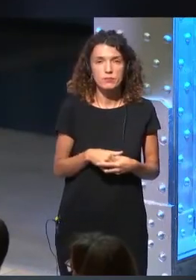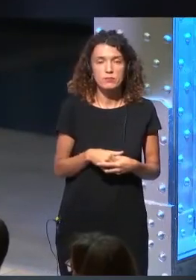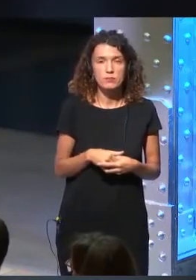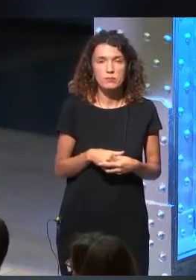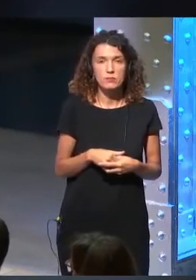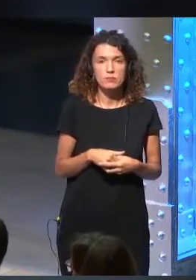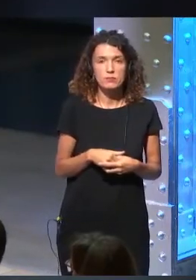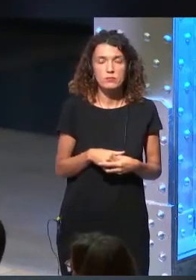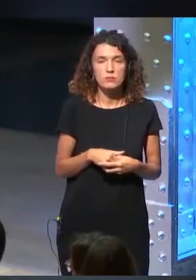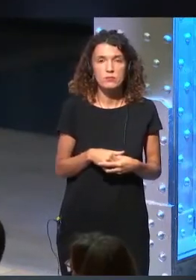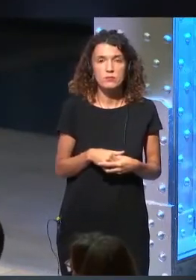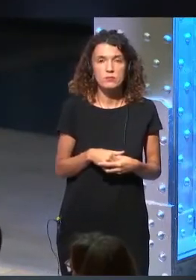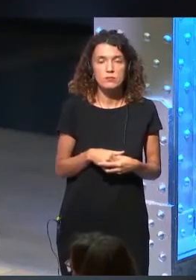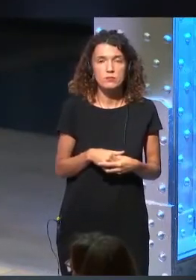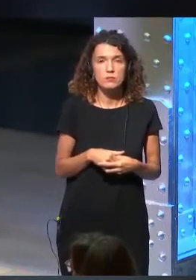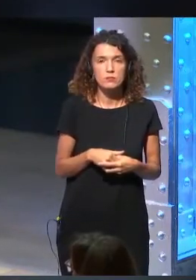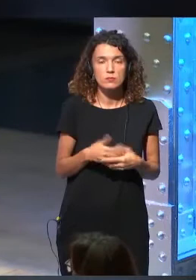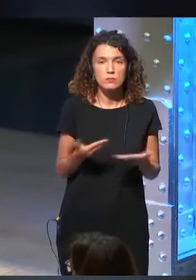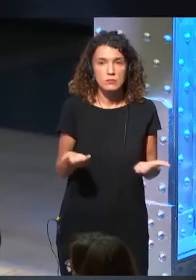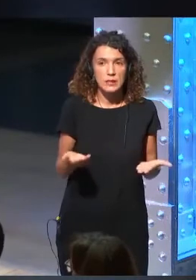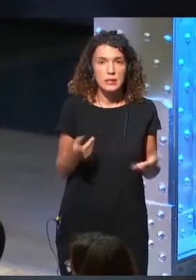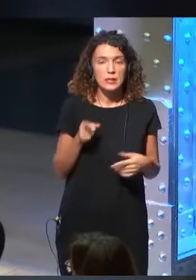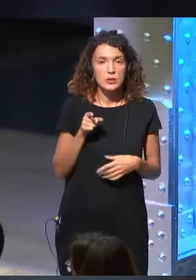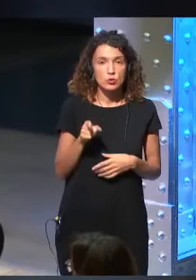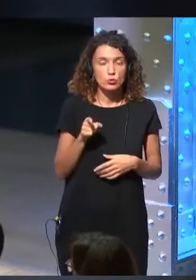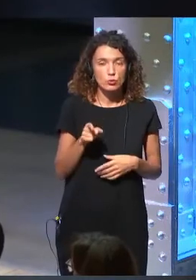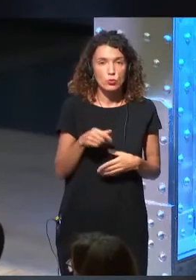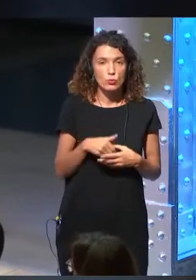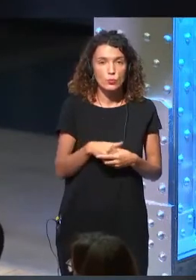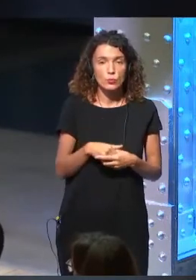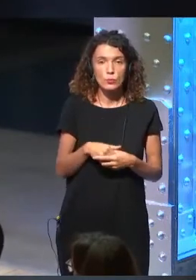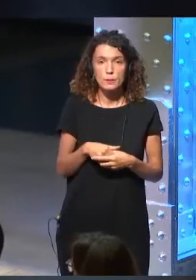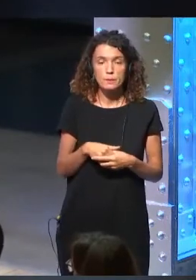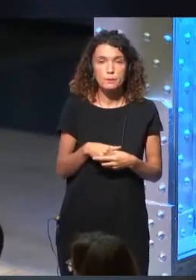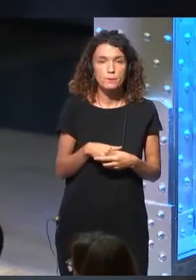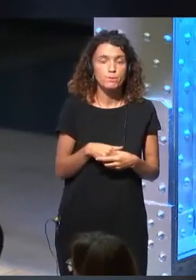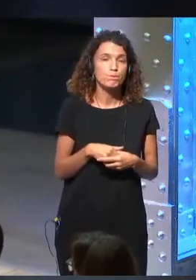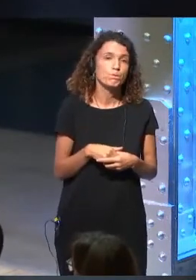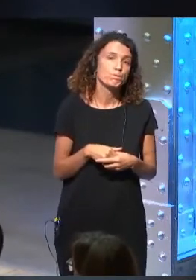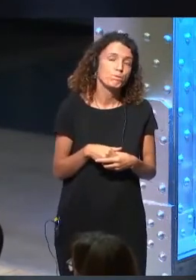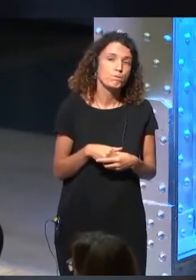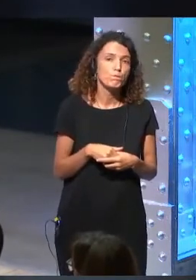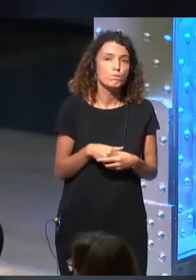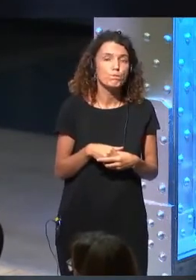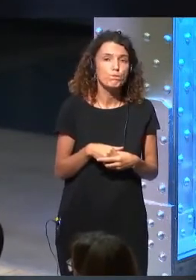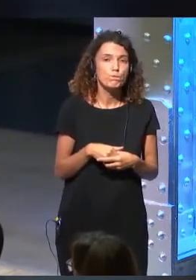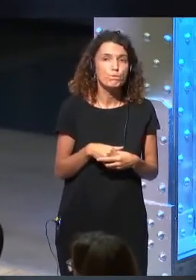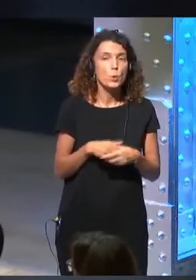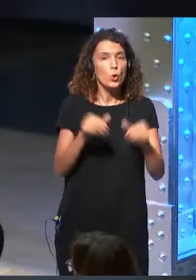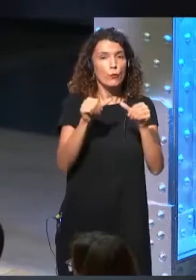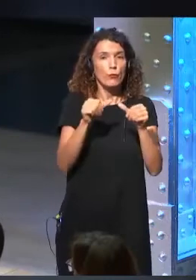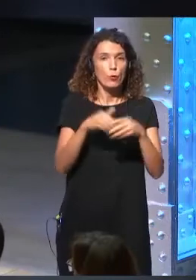strange and freakish a hybrid as any androgyne you could ever hope for.